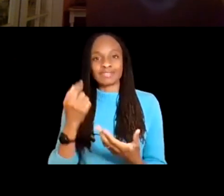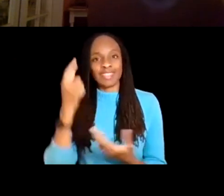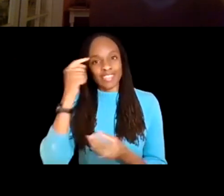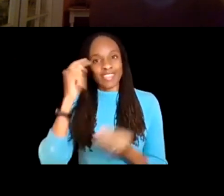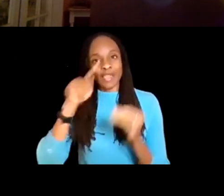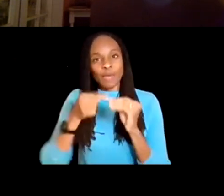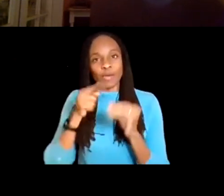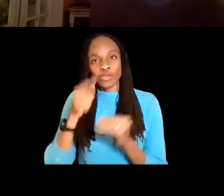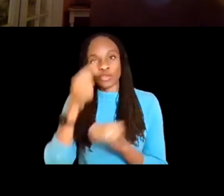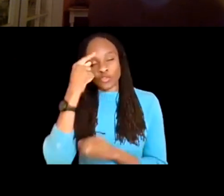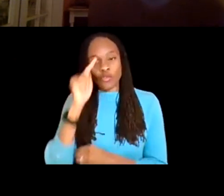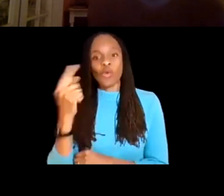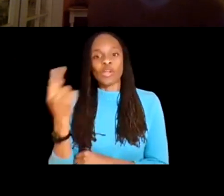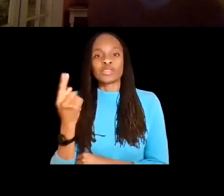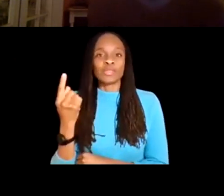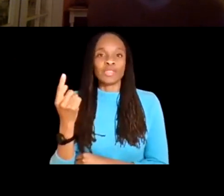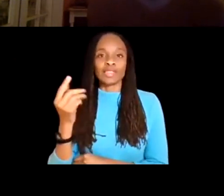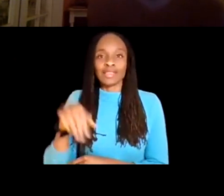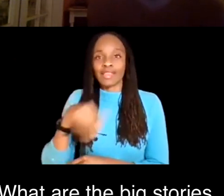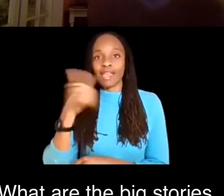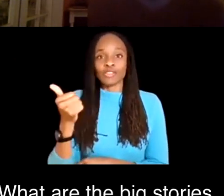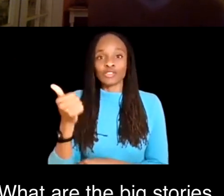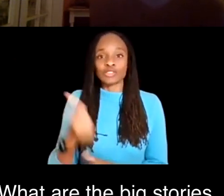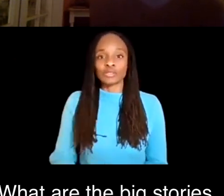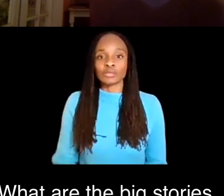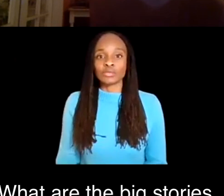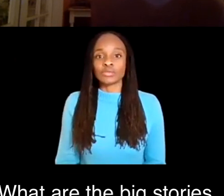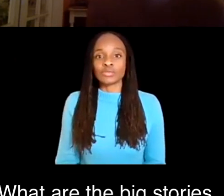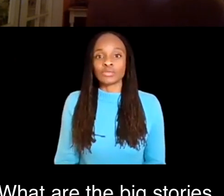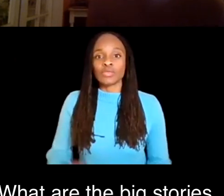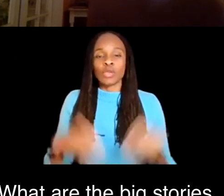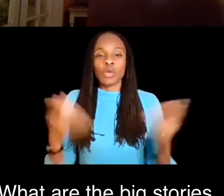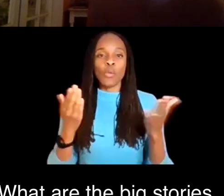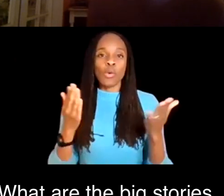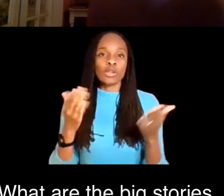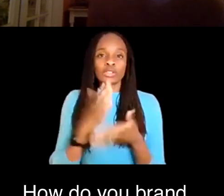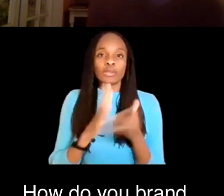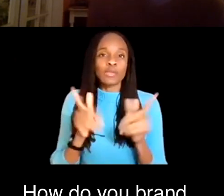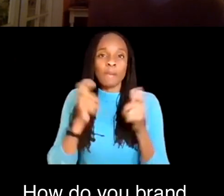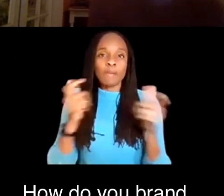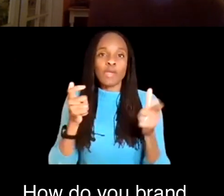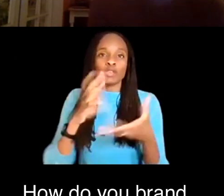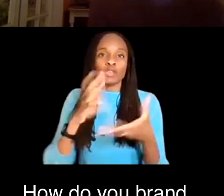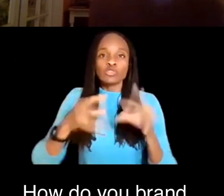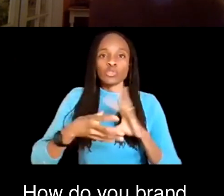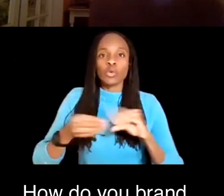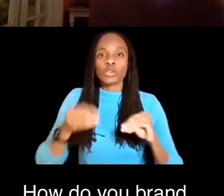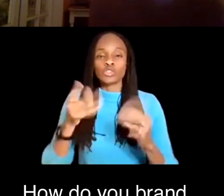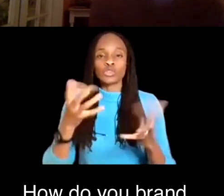for something else? What are the big stories you'd like to tell? How do you brand